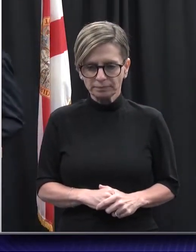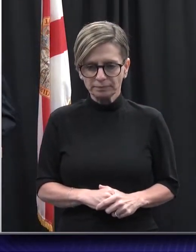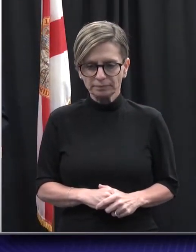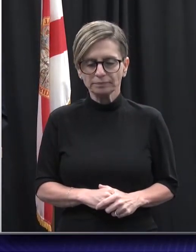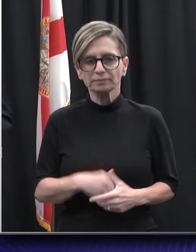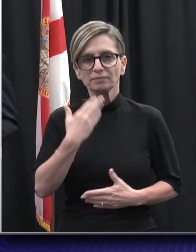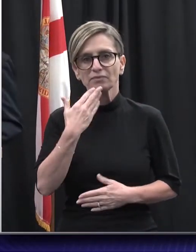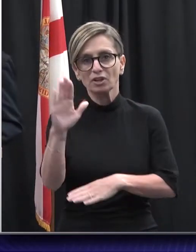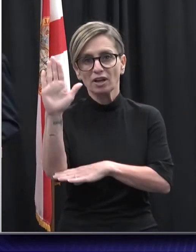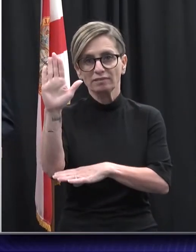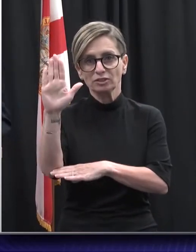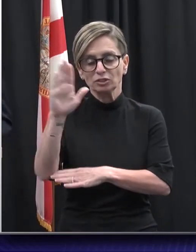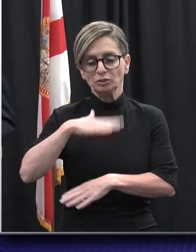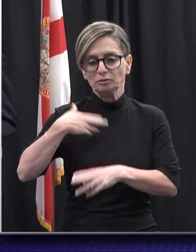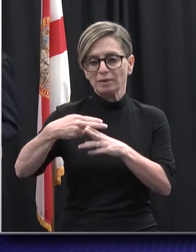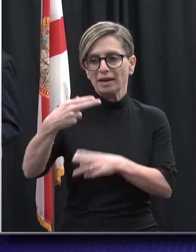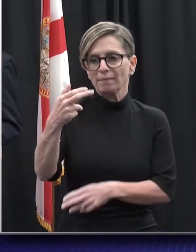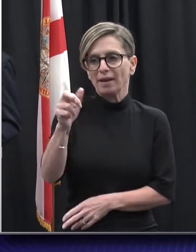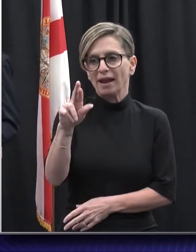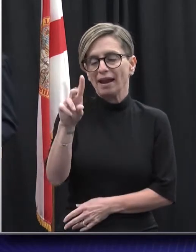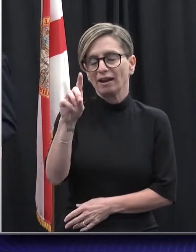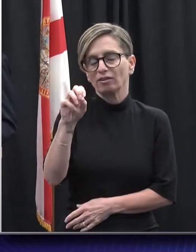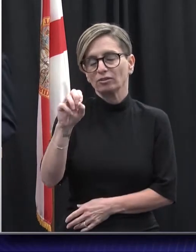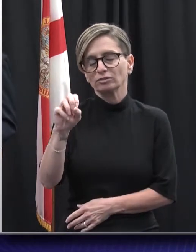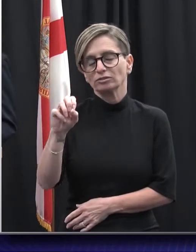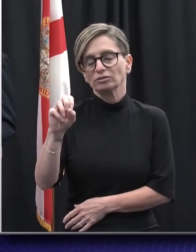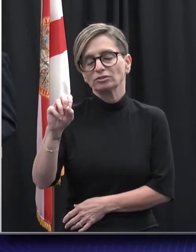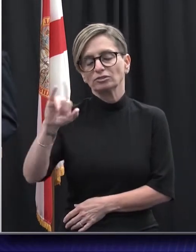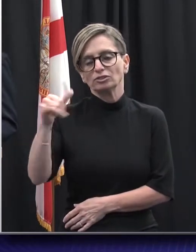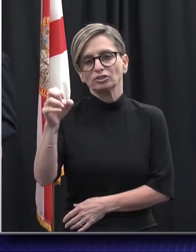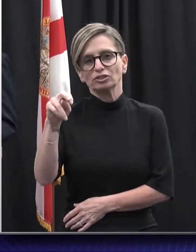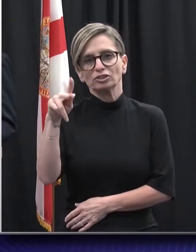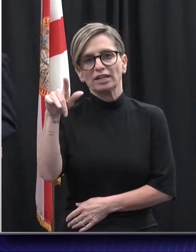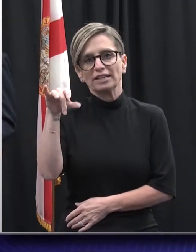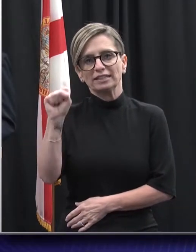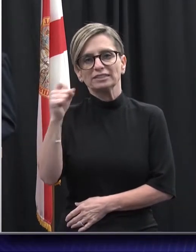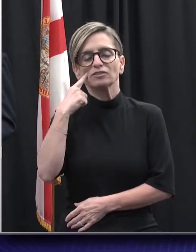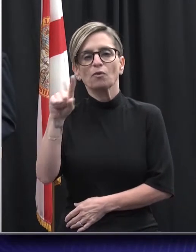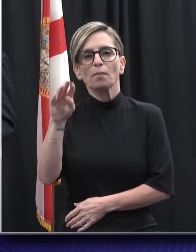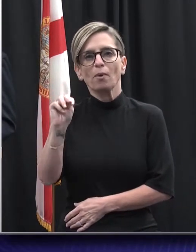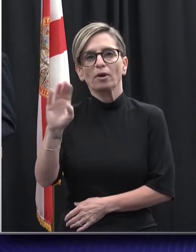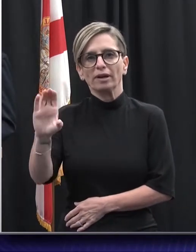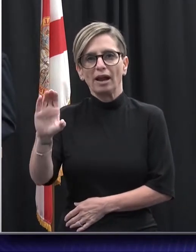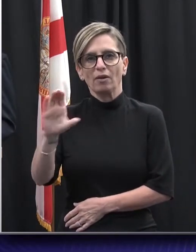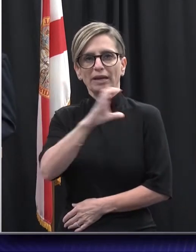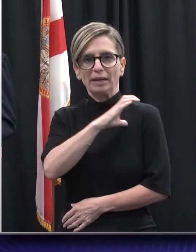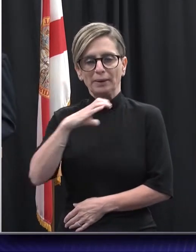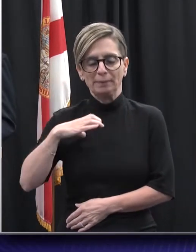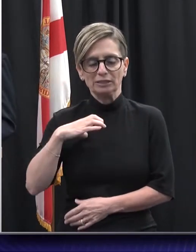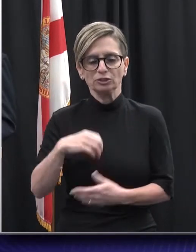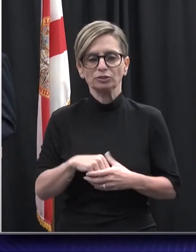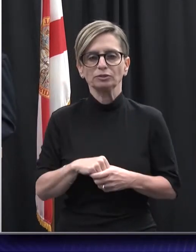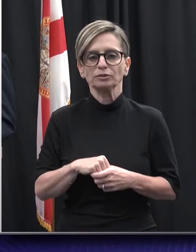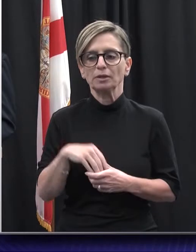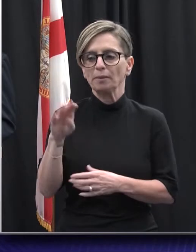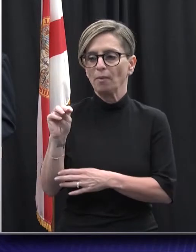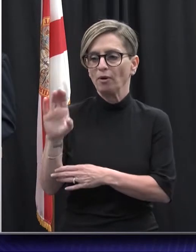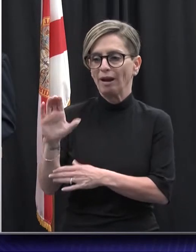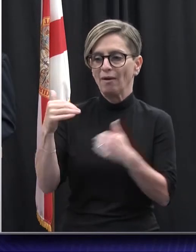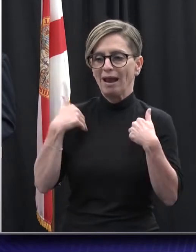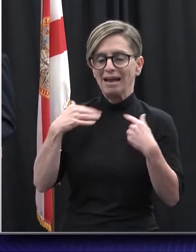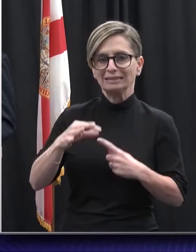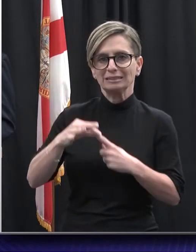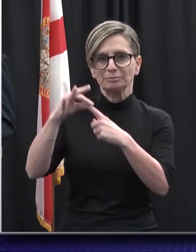Good afternoon. My name is Harold Jenkins, Chair of the Martin County Board of County Commissioners. Martin County will be holding a special meeting this Friday,